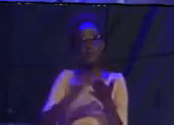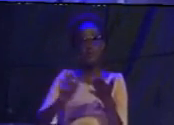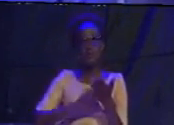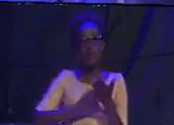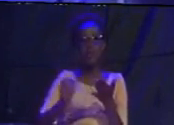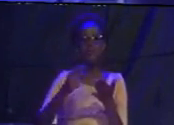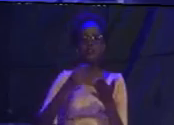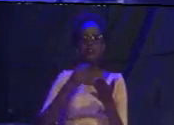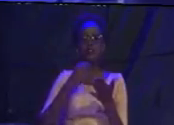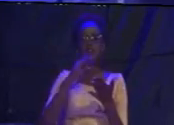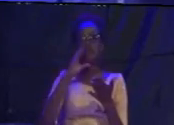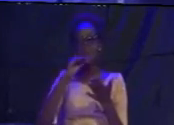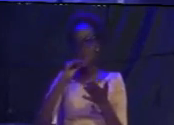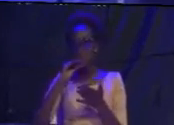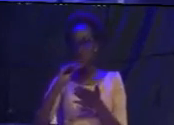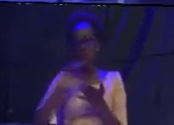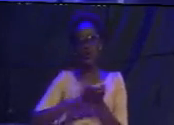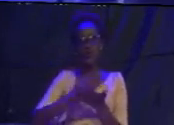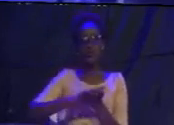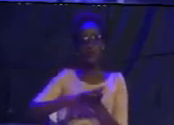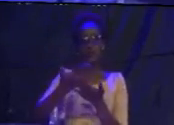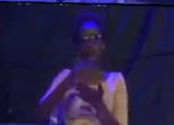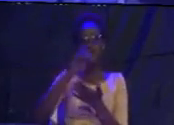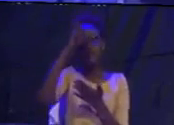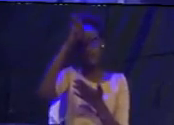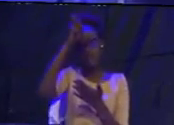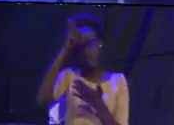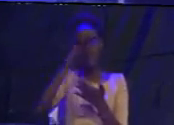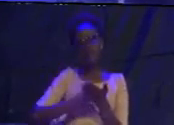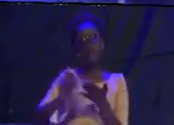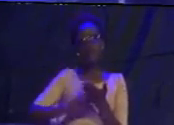they would interpret the Egyptian language and Egyptian